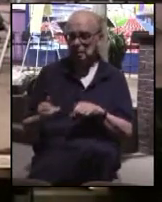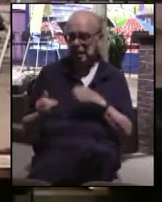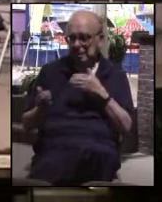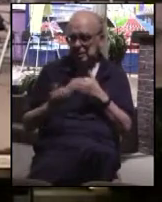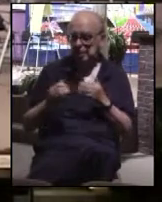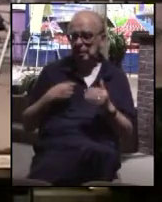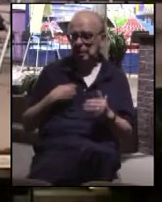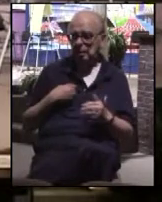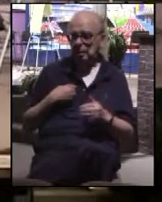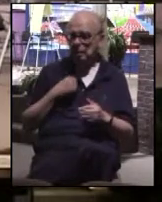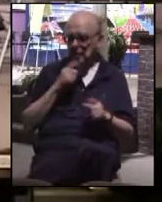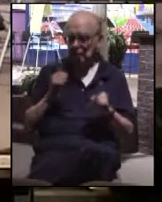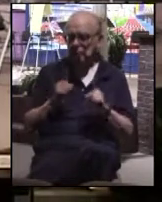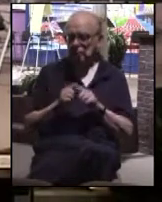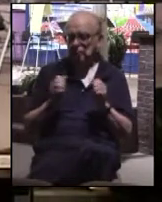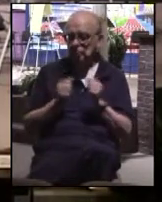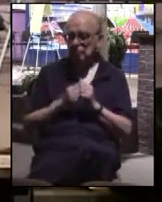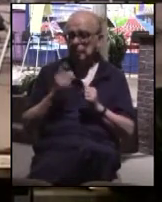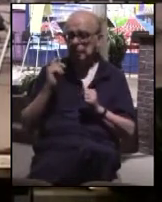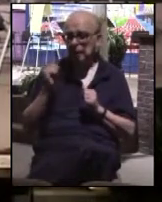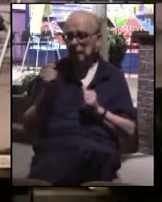corner but i don't agree with their theology